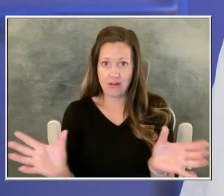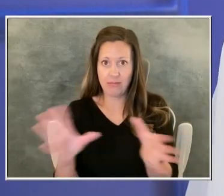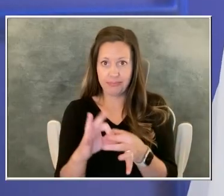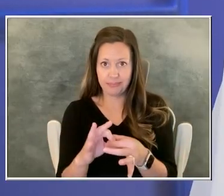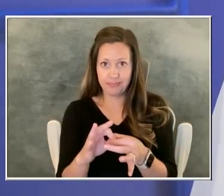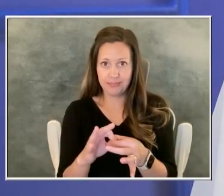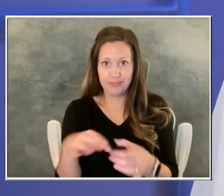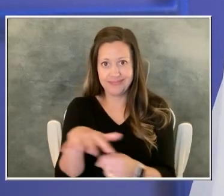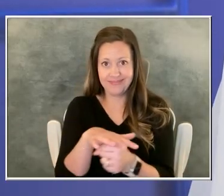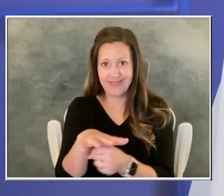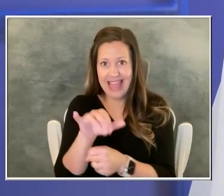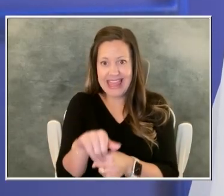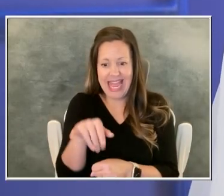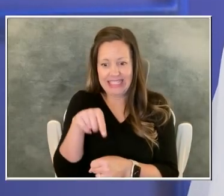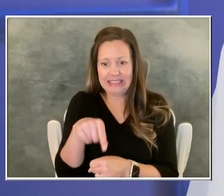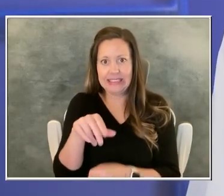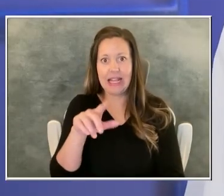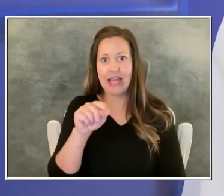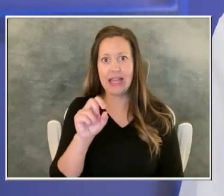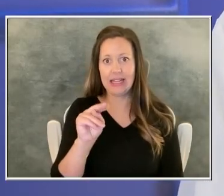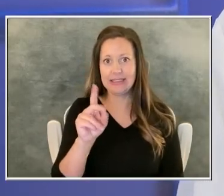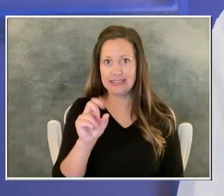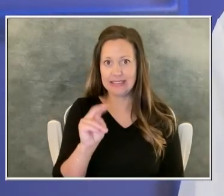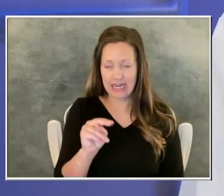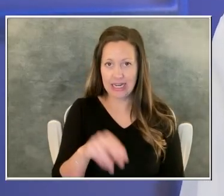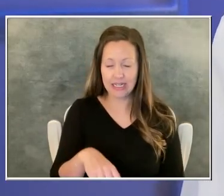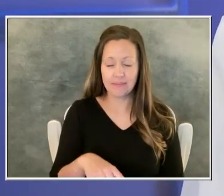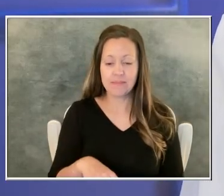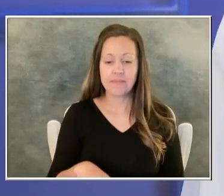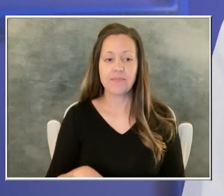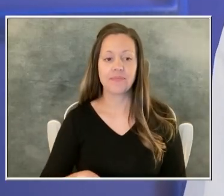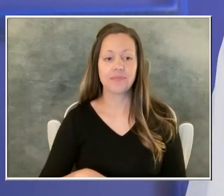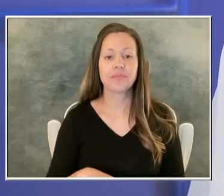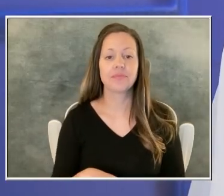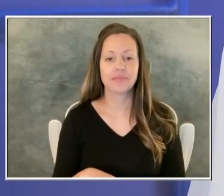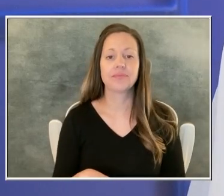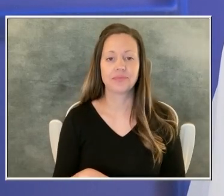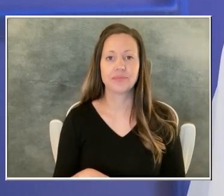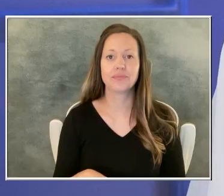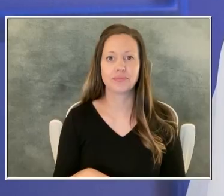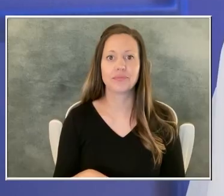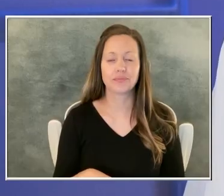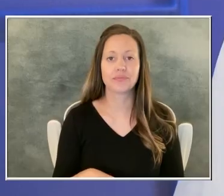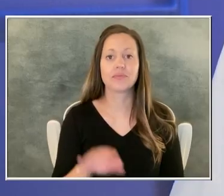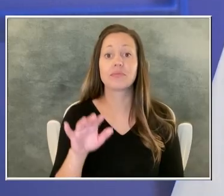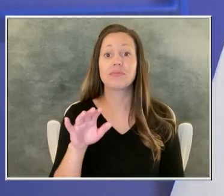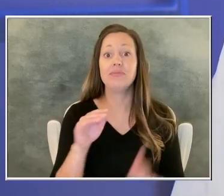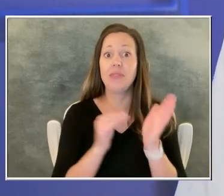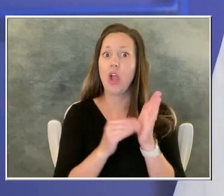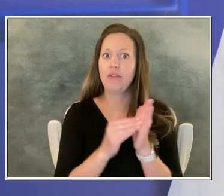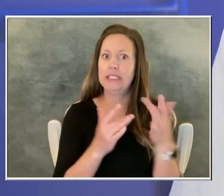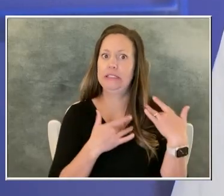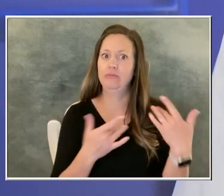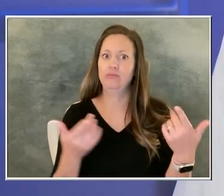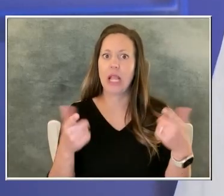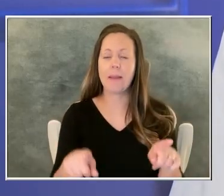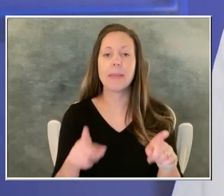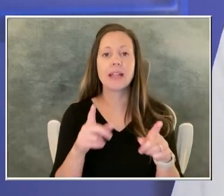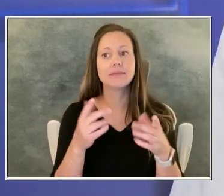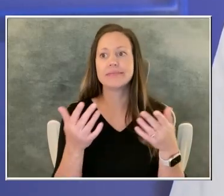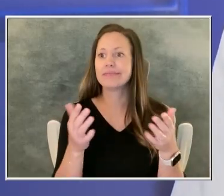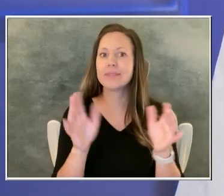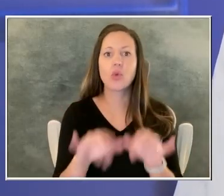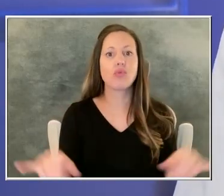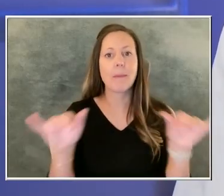joint, but not directly in it, then it's highly likely to be tendon-related pain. And often too, then certain types of repetitive motions